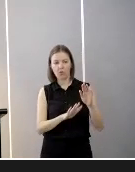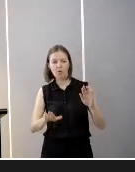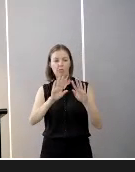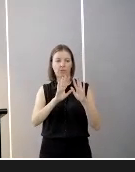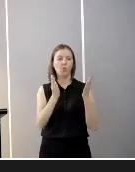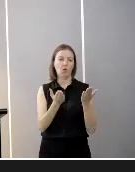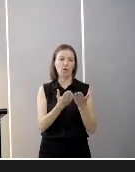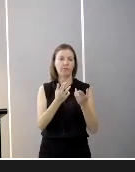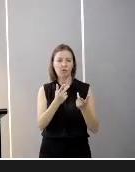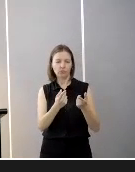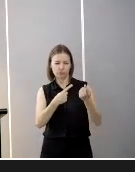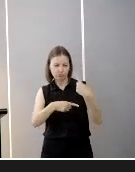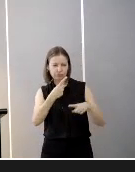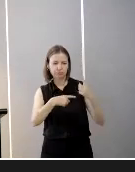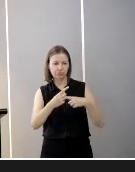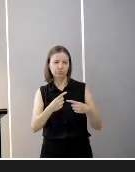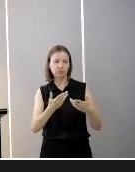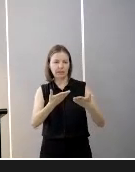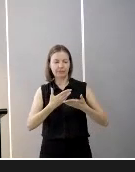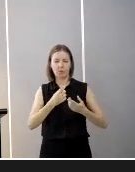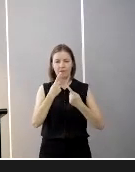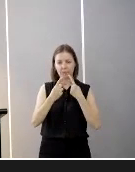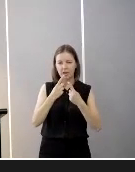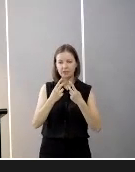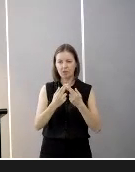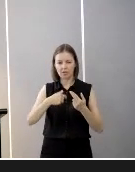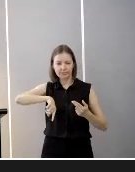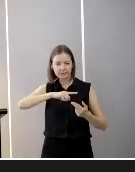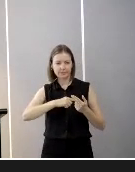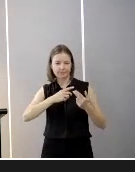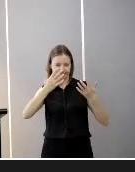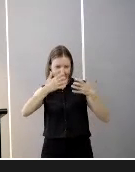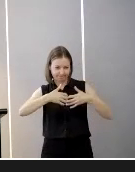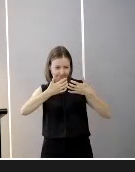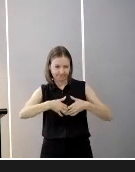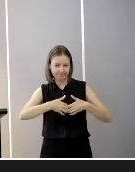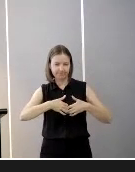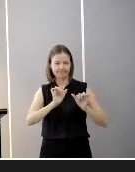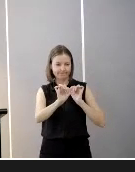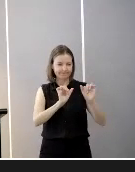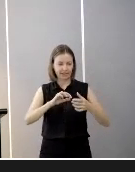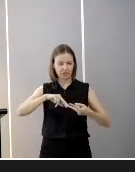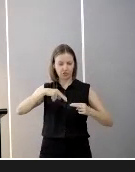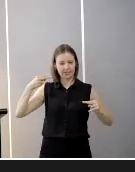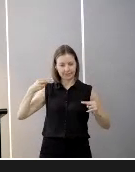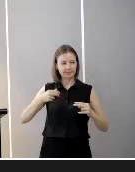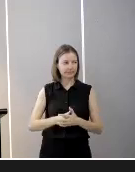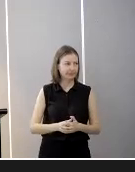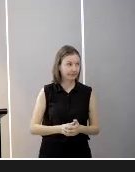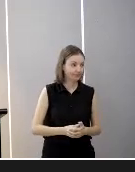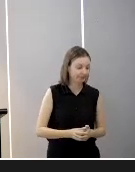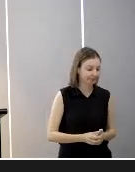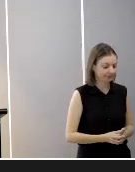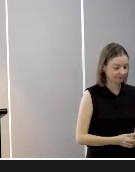world who can give like a saliva sample or something so we can look at their genes. So